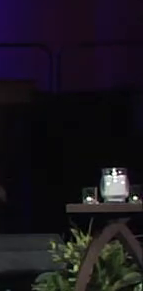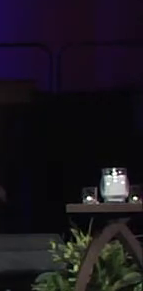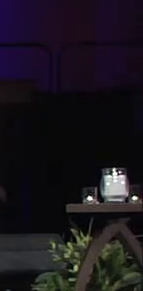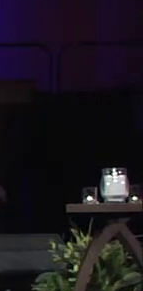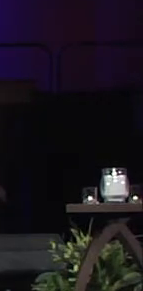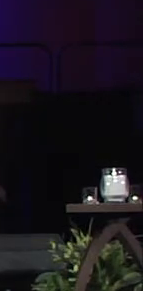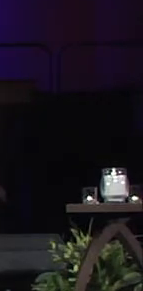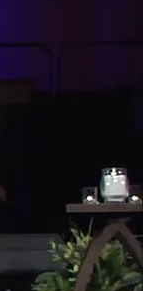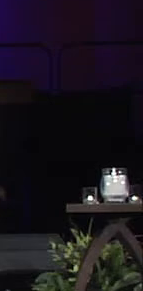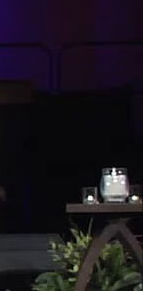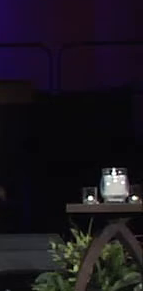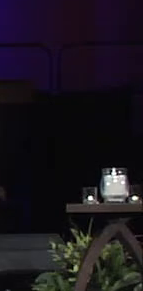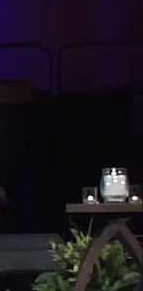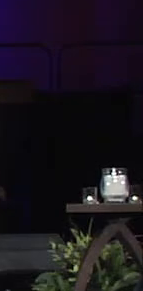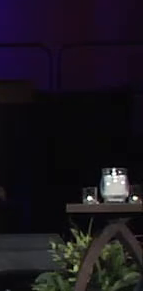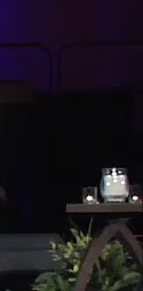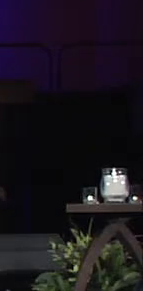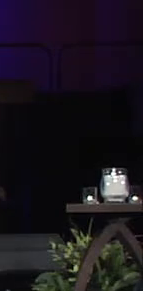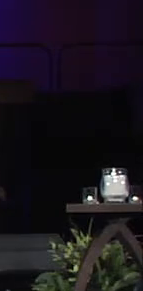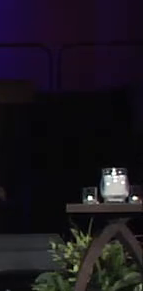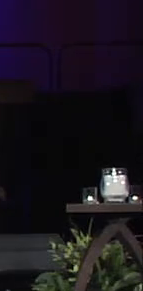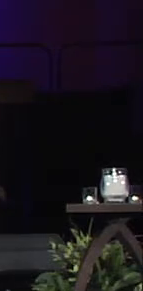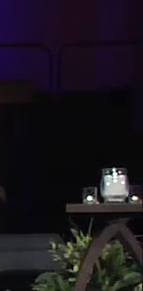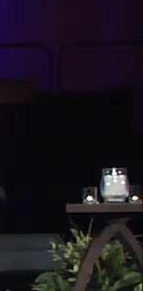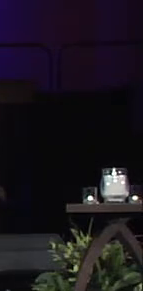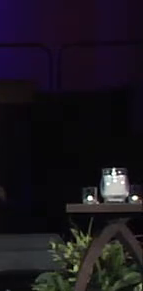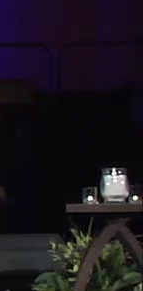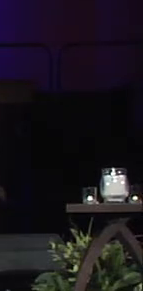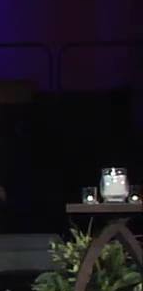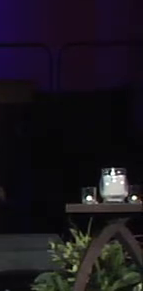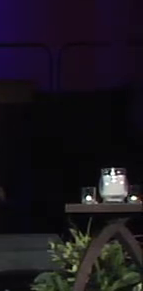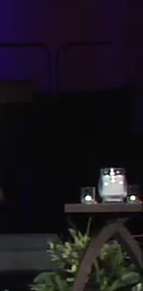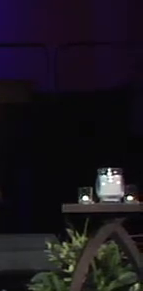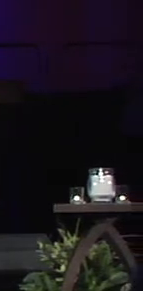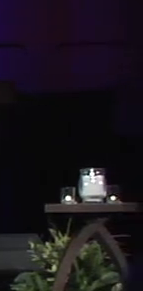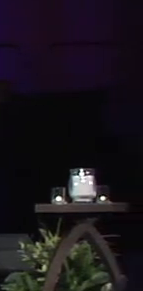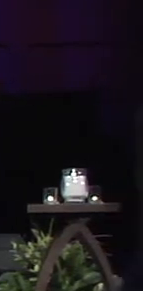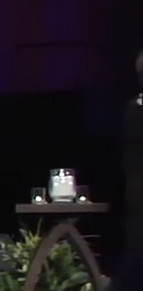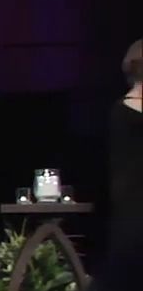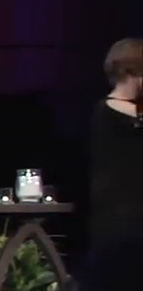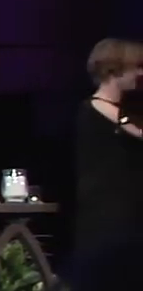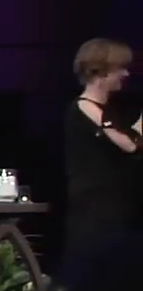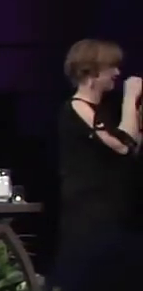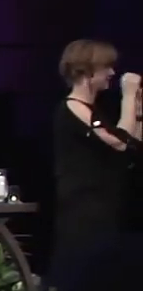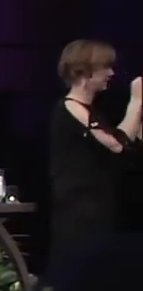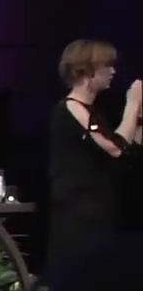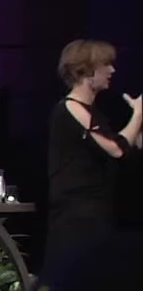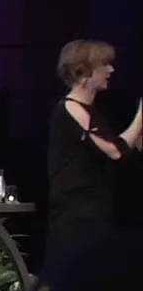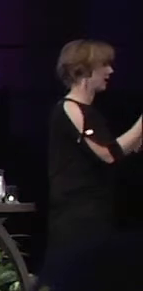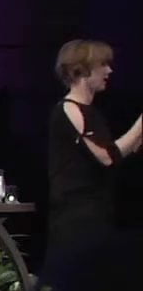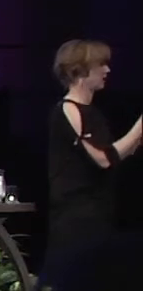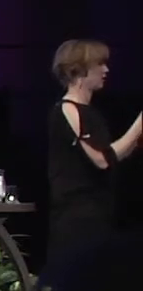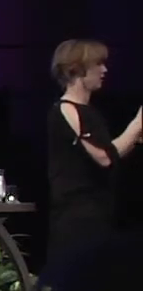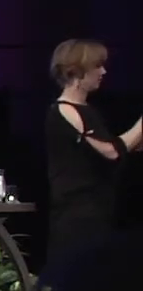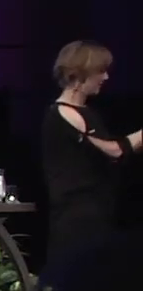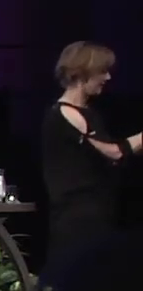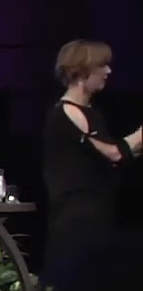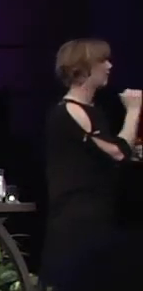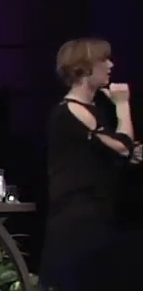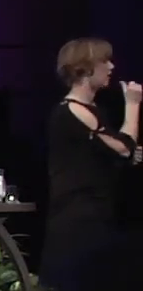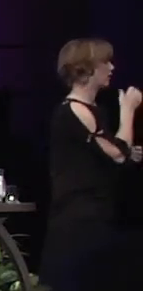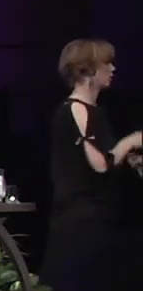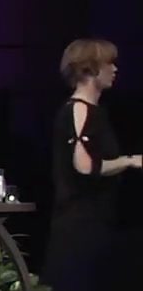You cannot be in this teaching and be unworthy.